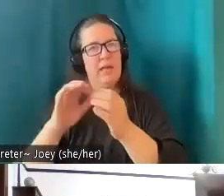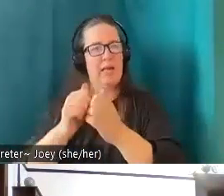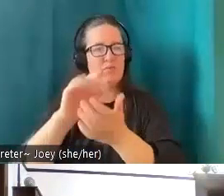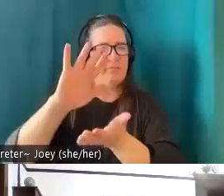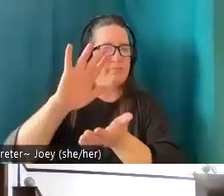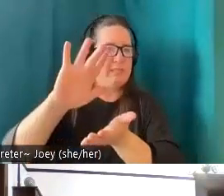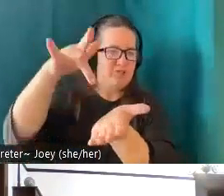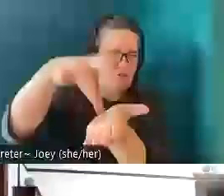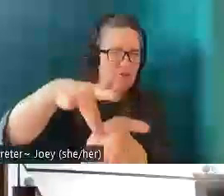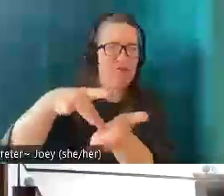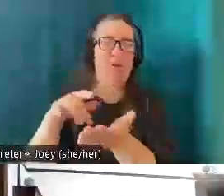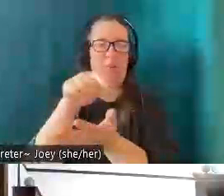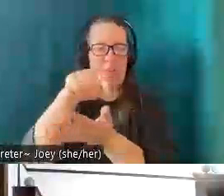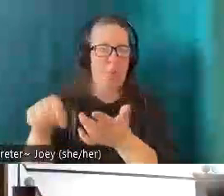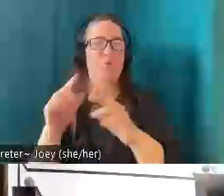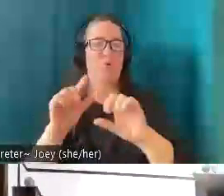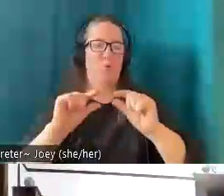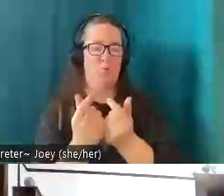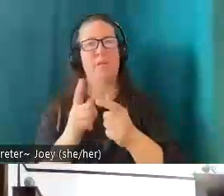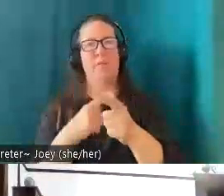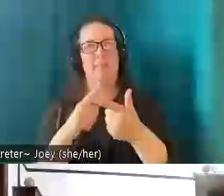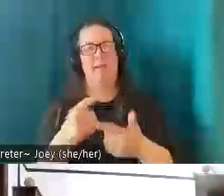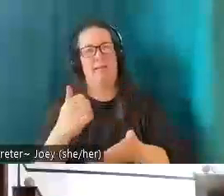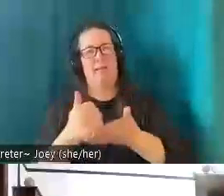understanding how the impact of the fund can be distributed.